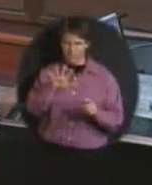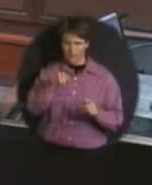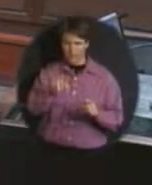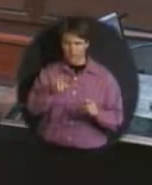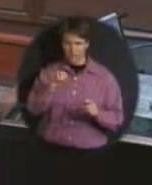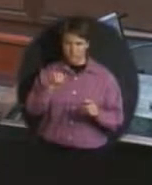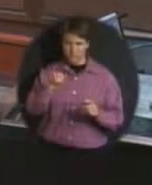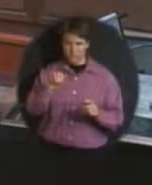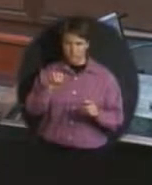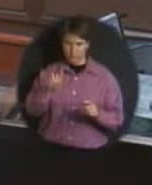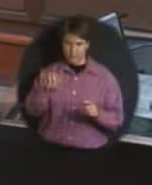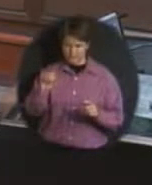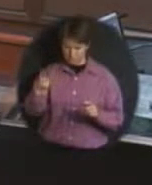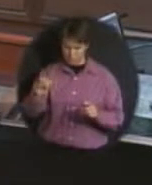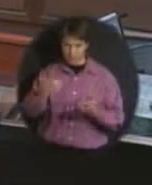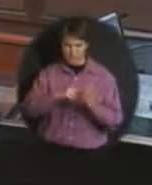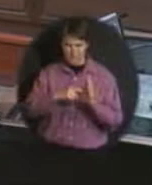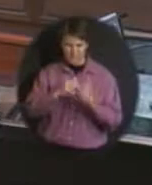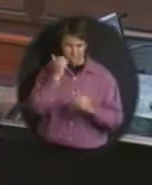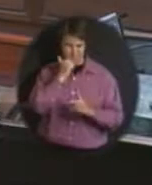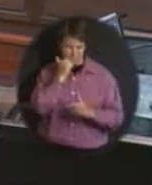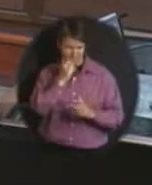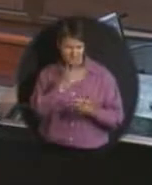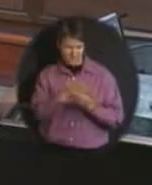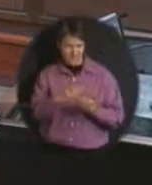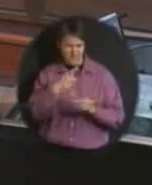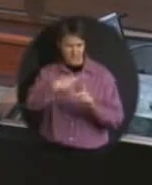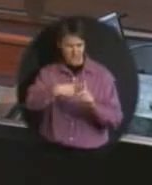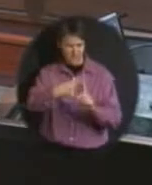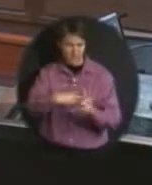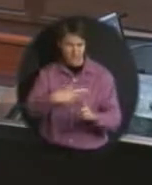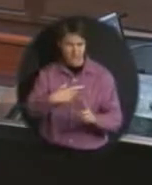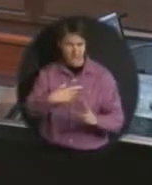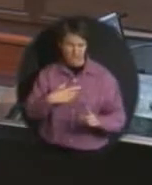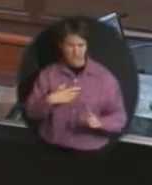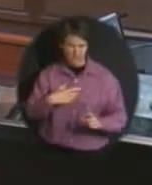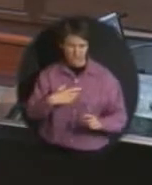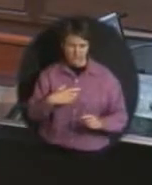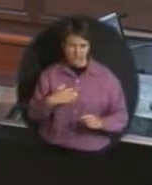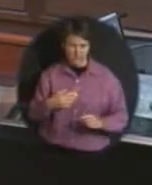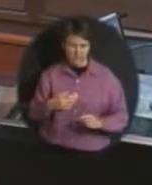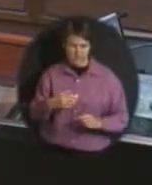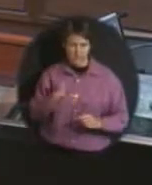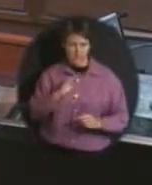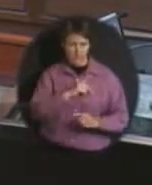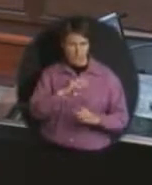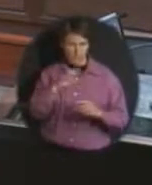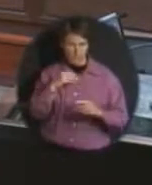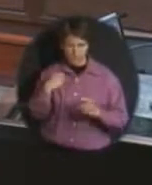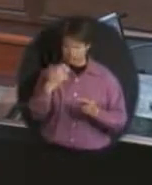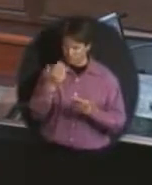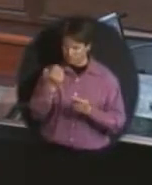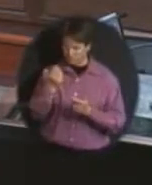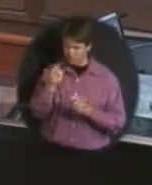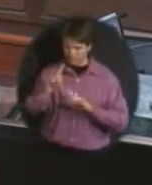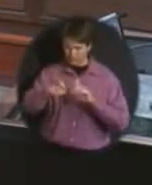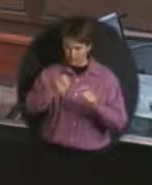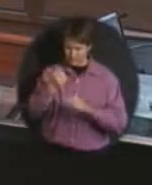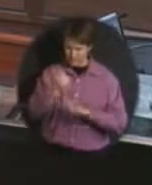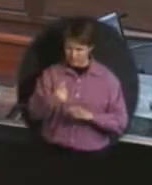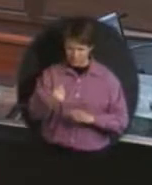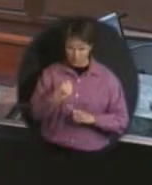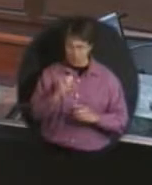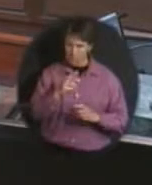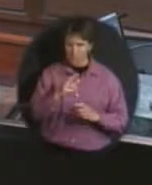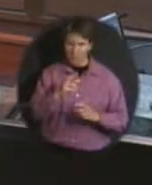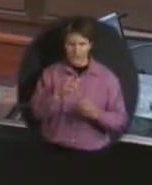are routine matters that the board handles on a monthly basis. Board members could ask questions about any one of the consent agenda items